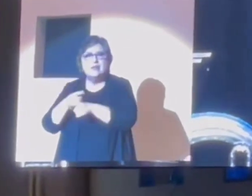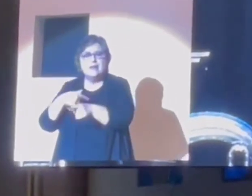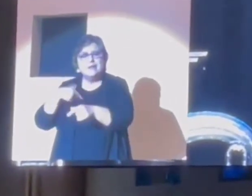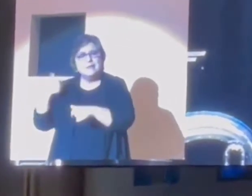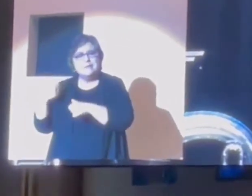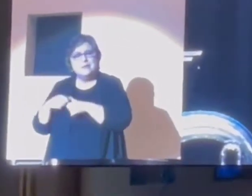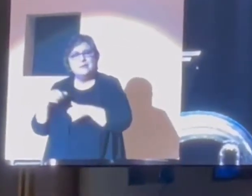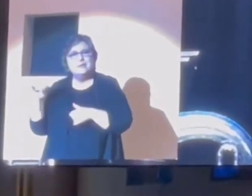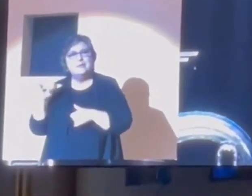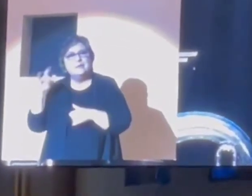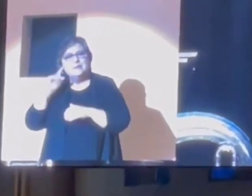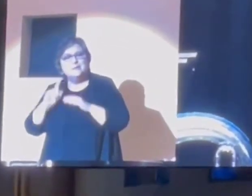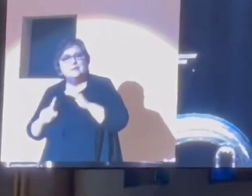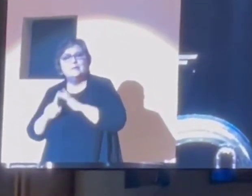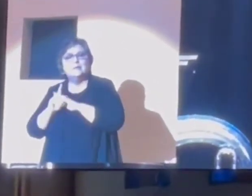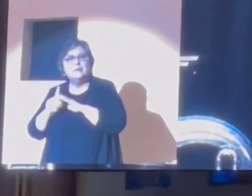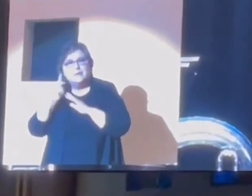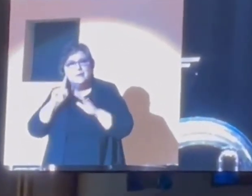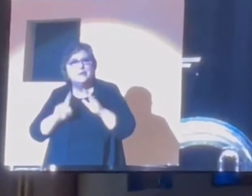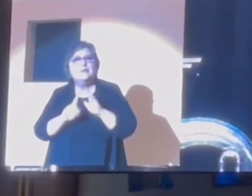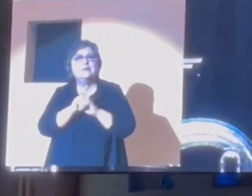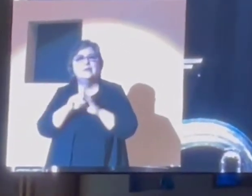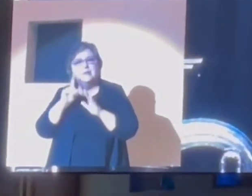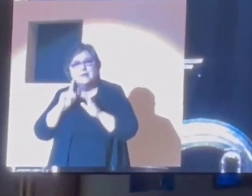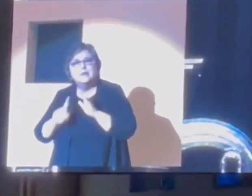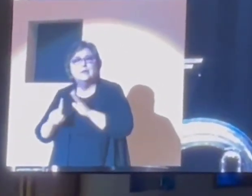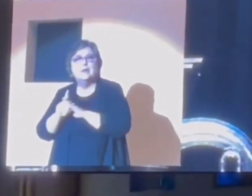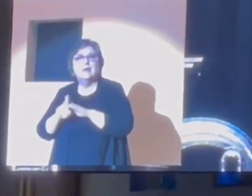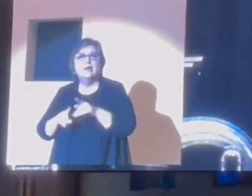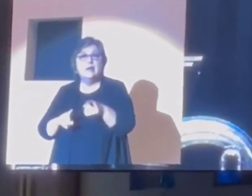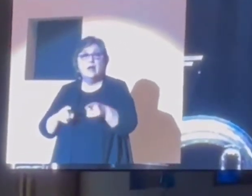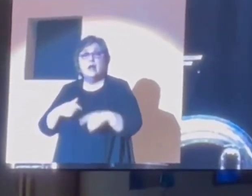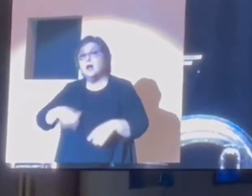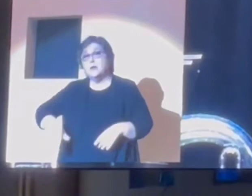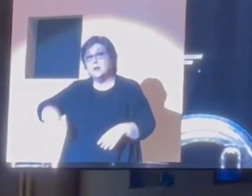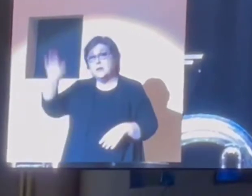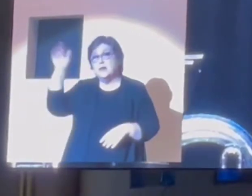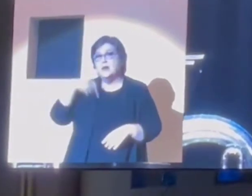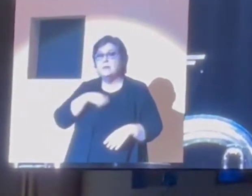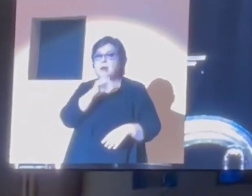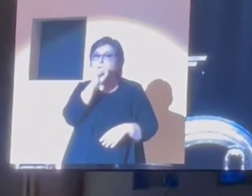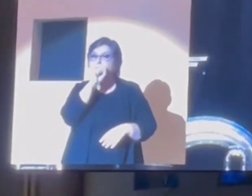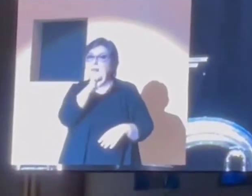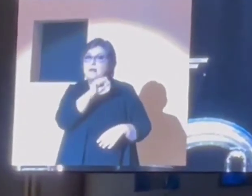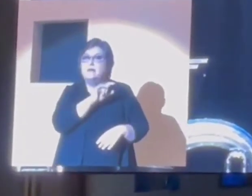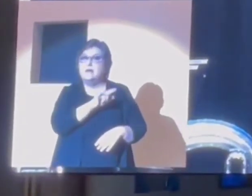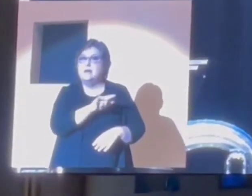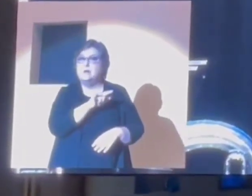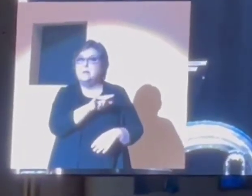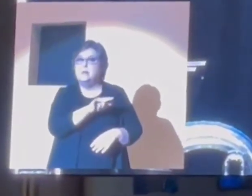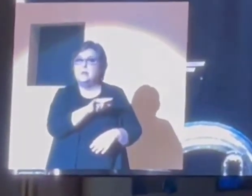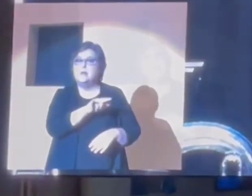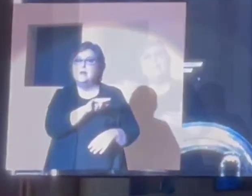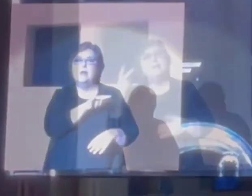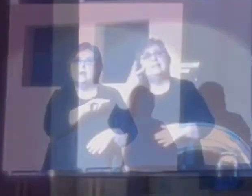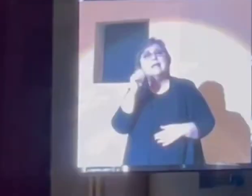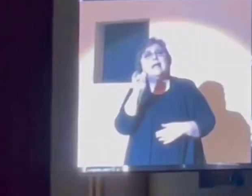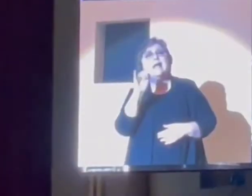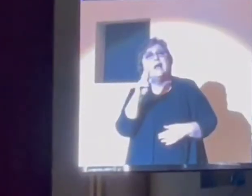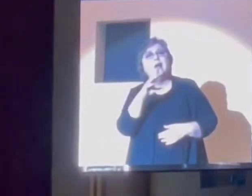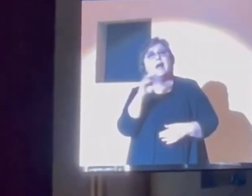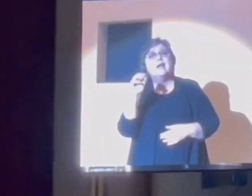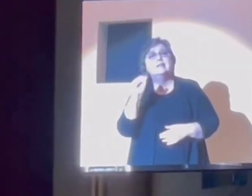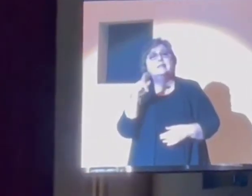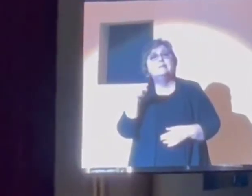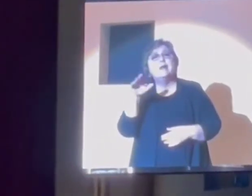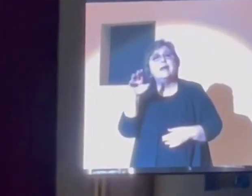Many of you know, growing up, I loved airplanes. Not much different than my brother Bob. When my